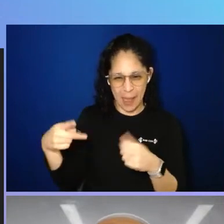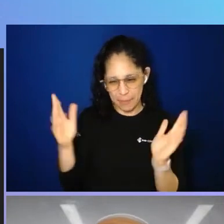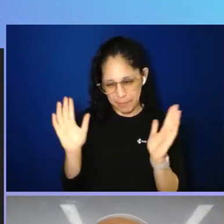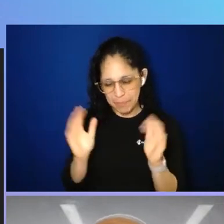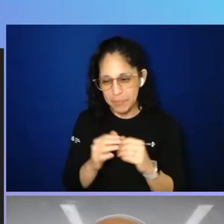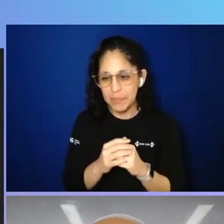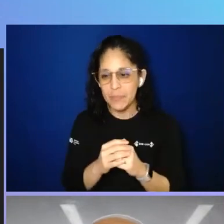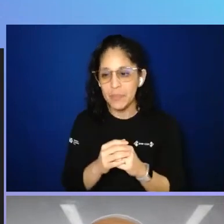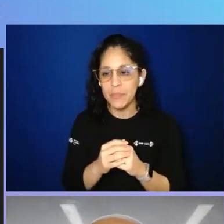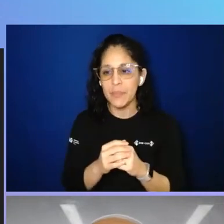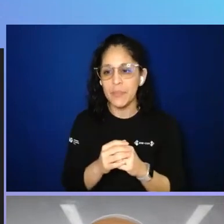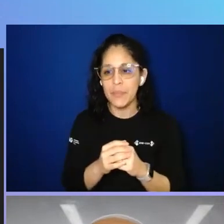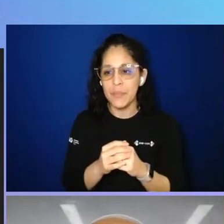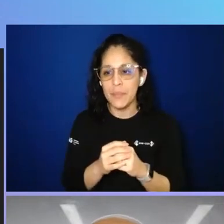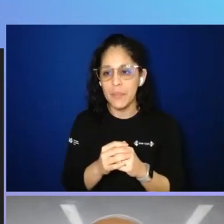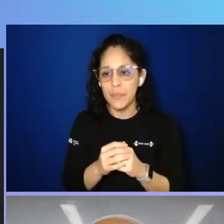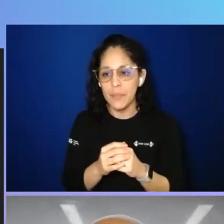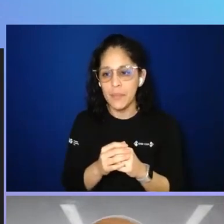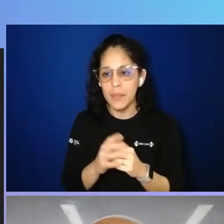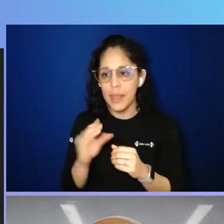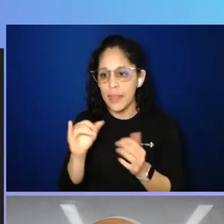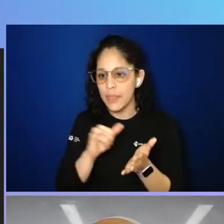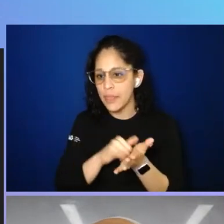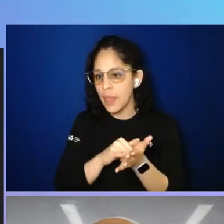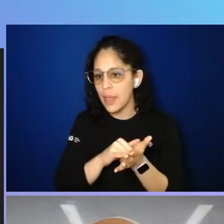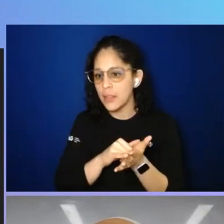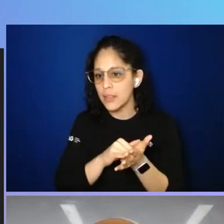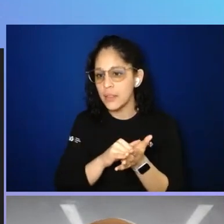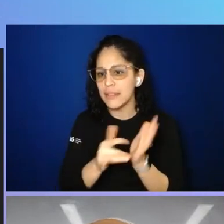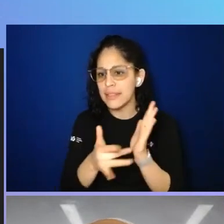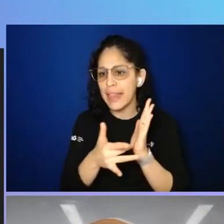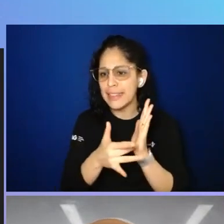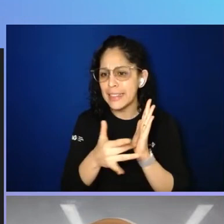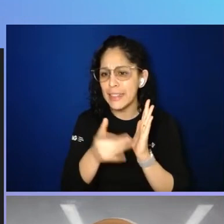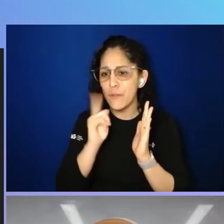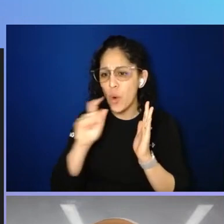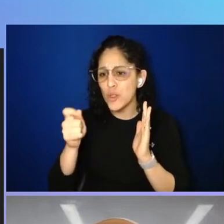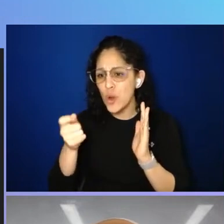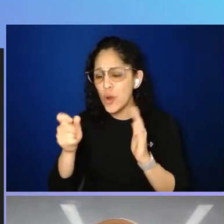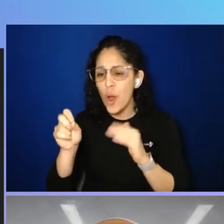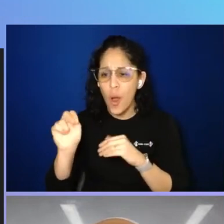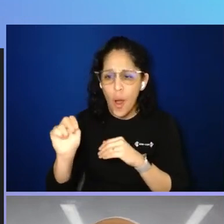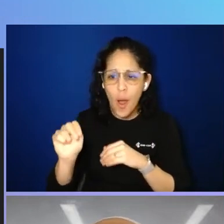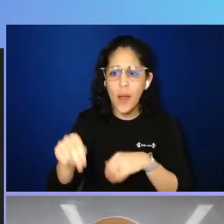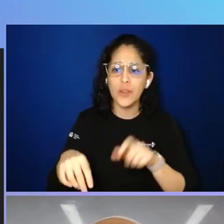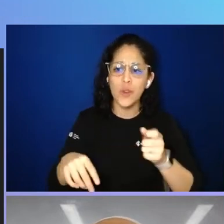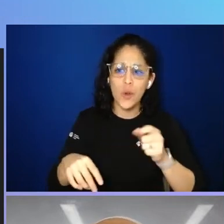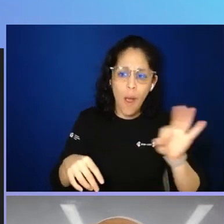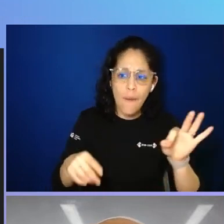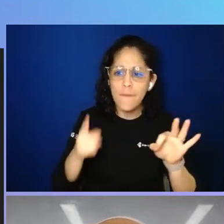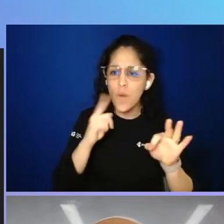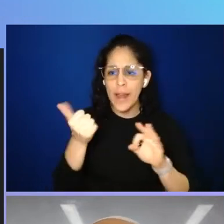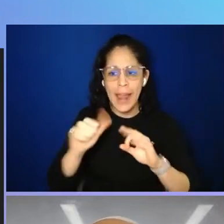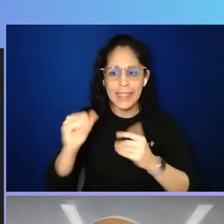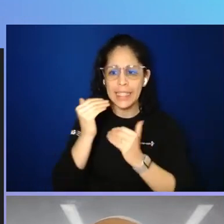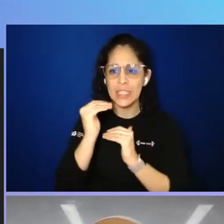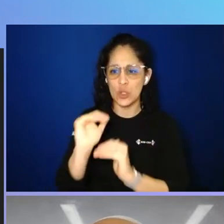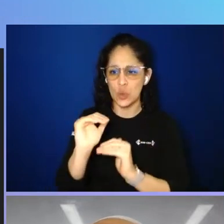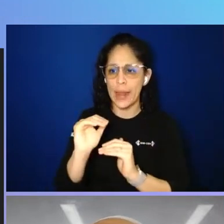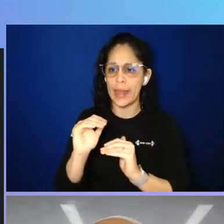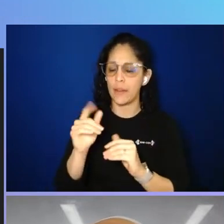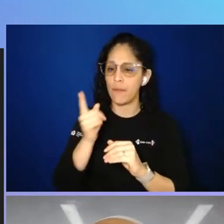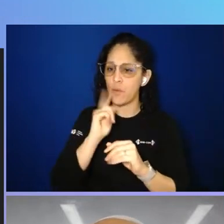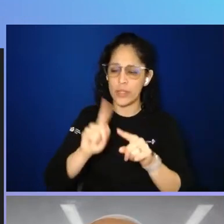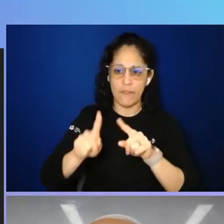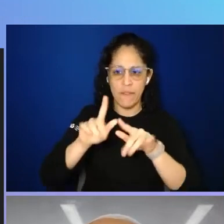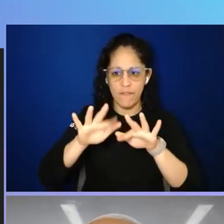And um, that technique of deactivating and activating constraints to have different variants of